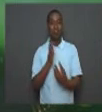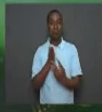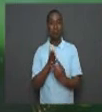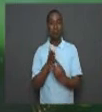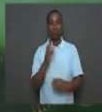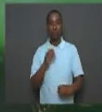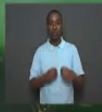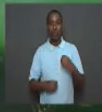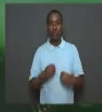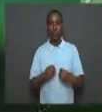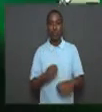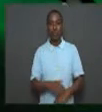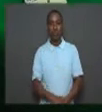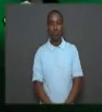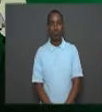the organisms.